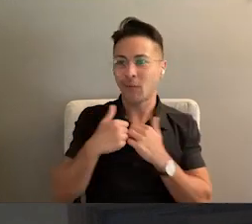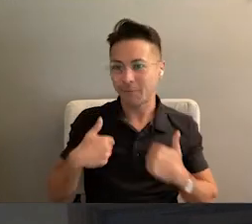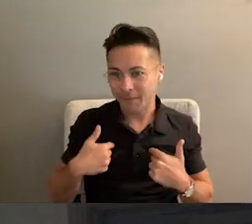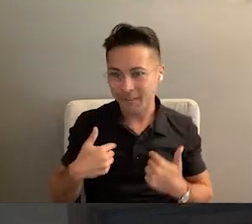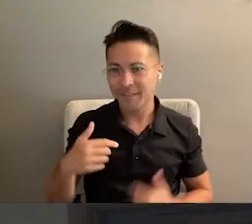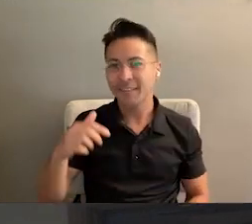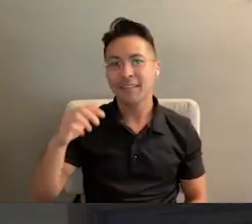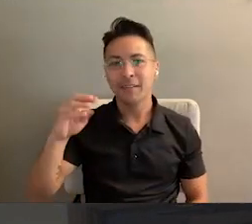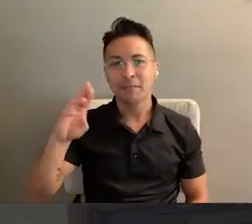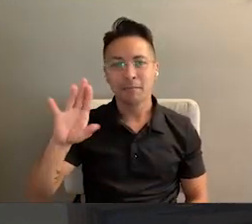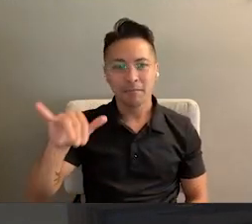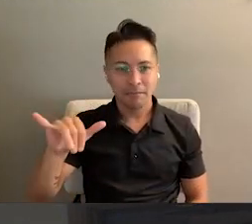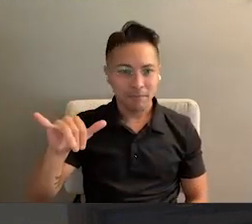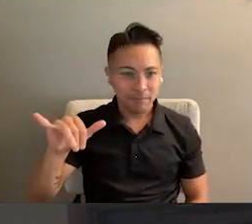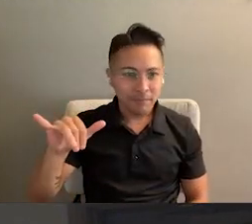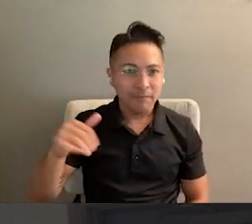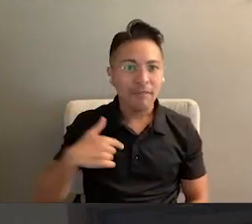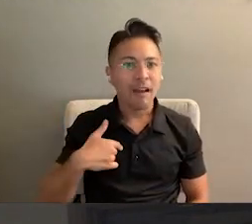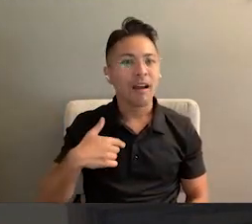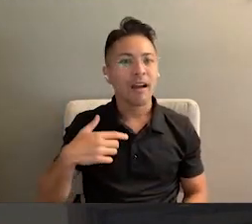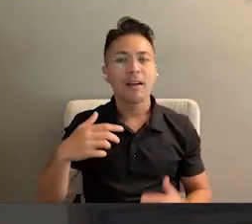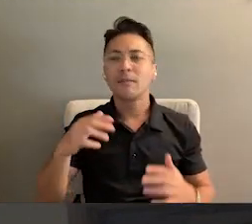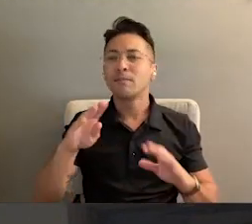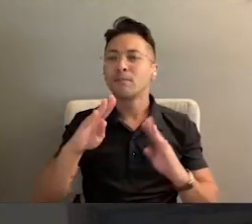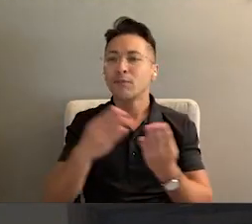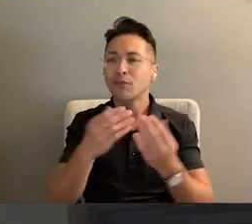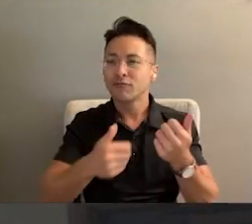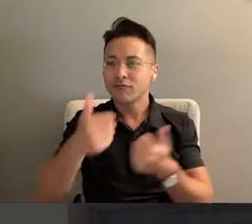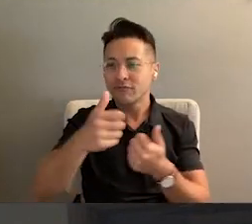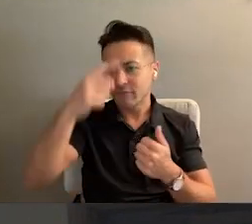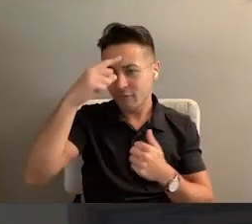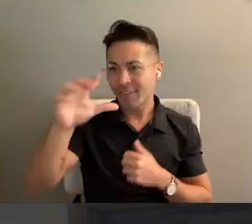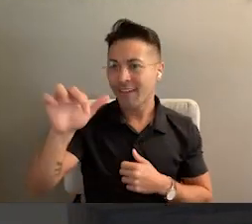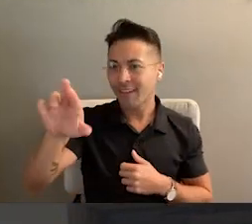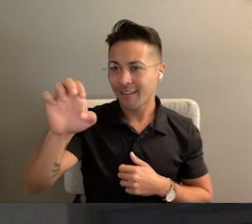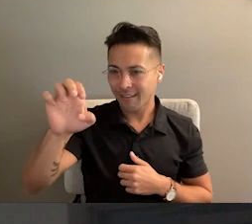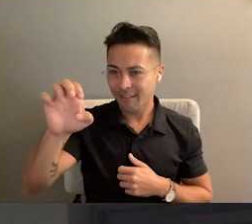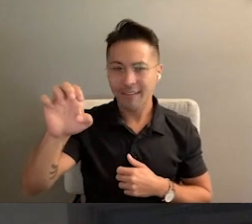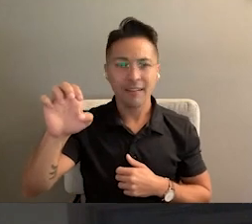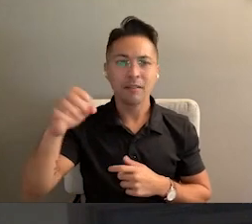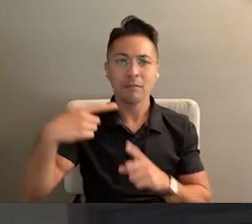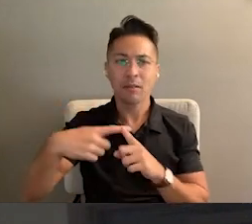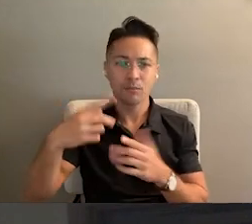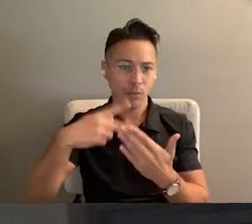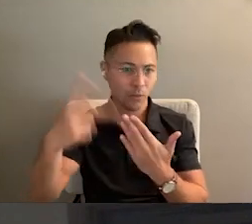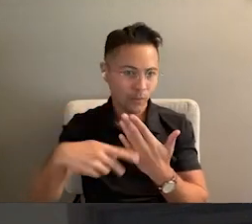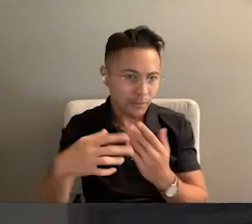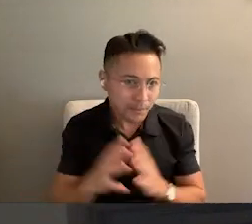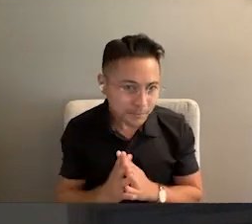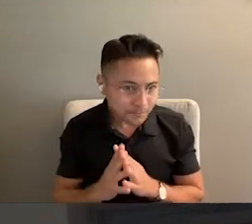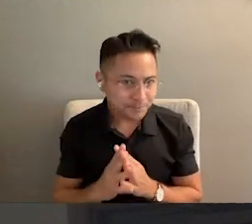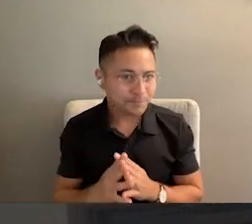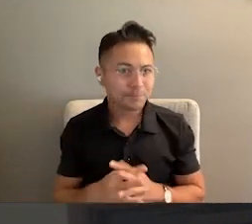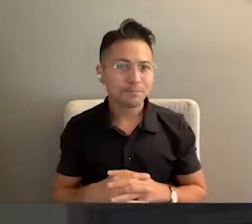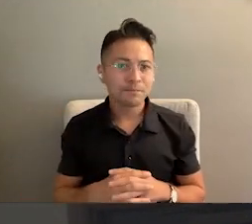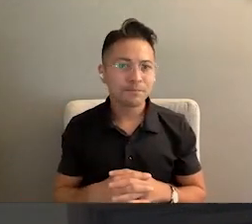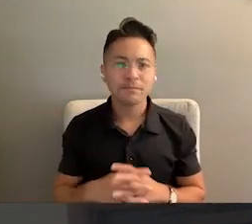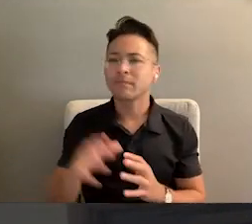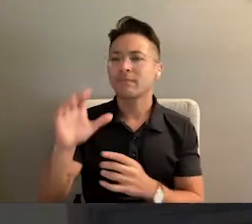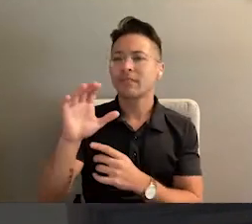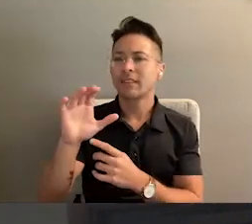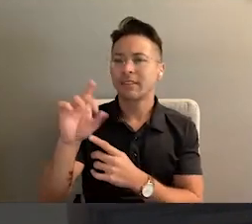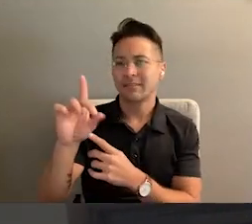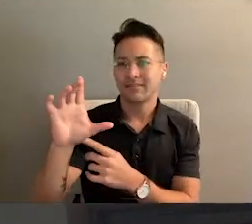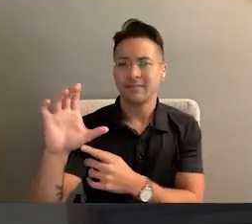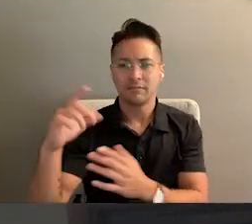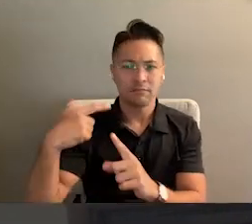with me. My name is Mindy Whitehead. I am the Bureau Chief over the Consumer Directed Care Plus program.